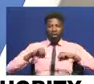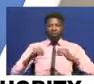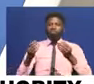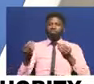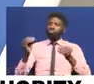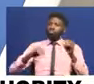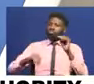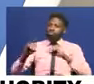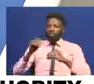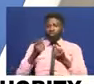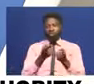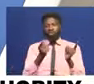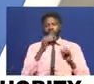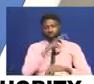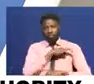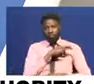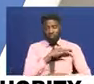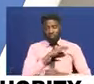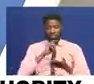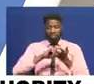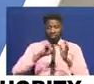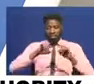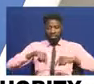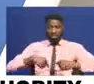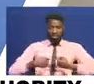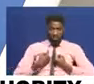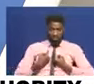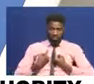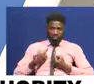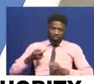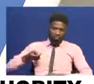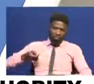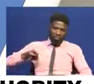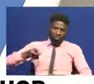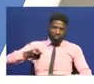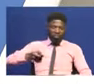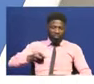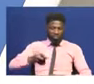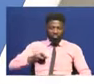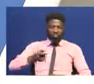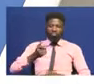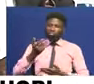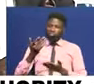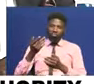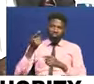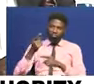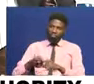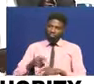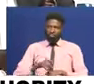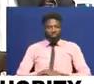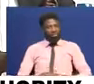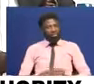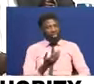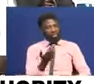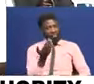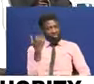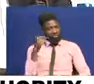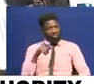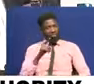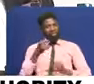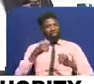benefits, and then we eliminate the out-of-pocket expenditure. Mm-hmm. Look, I mean, in your previous life, you used to be the chairperson of the Kenya